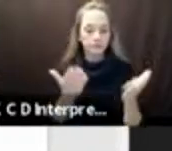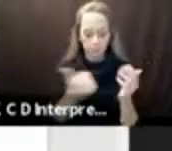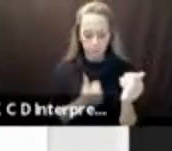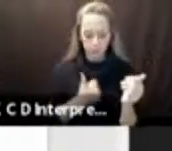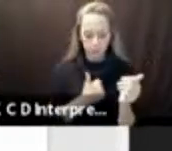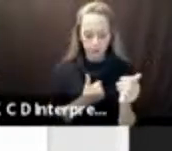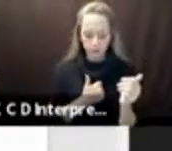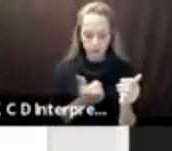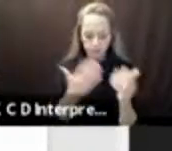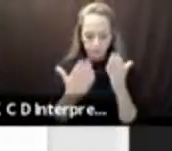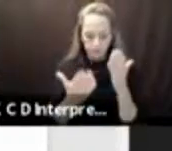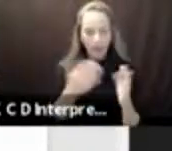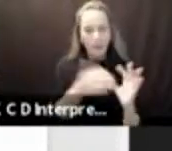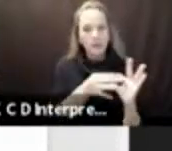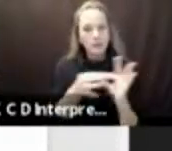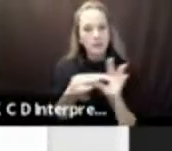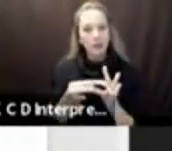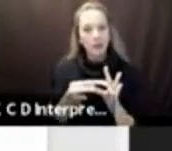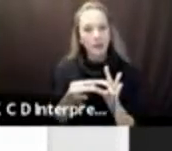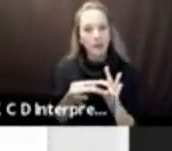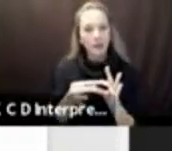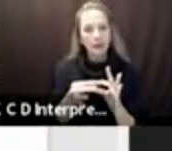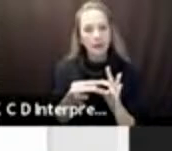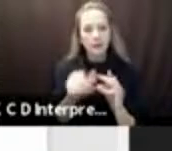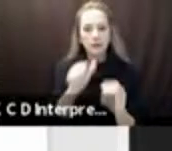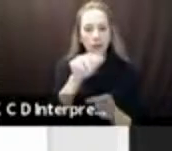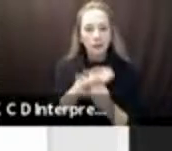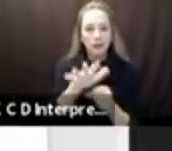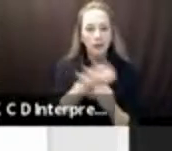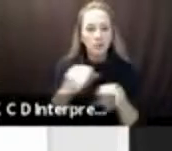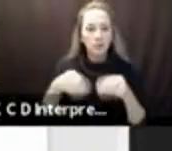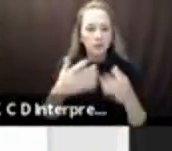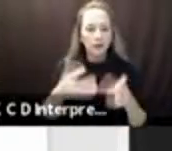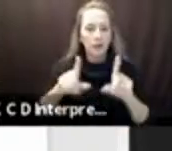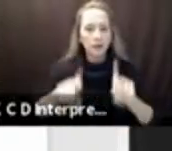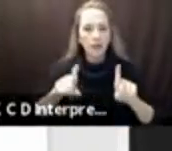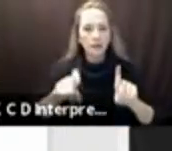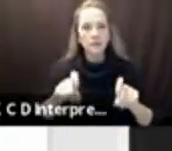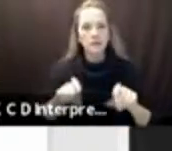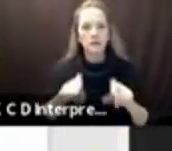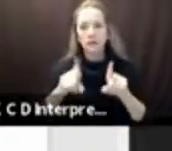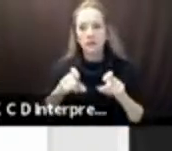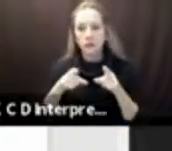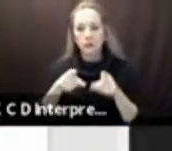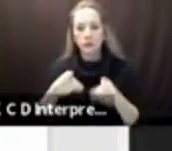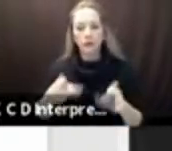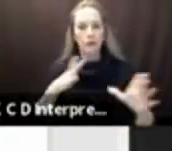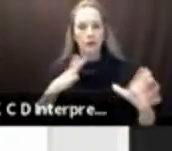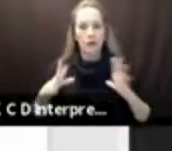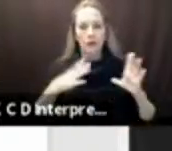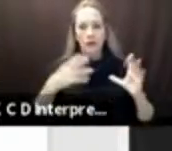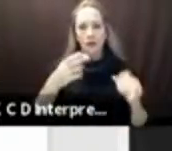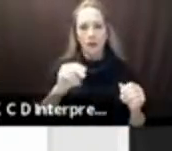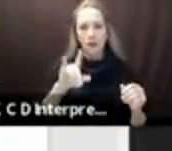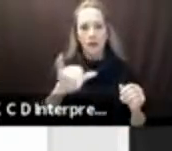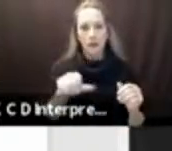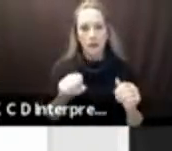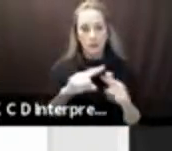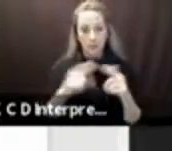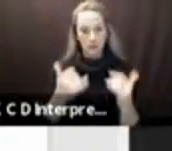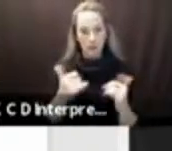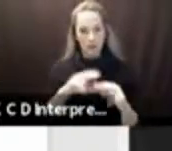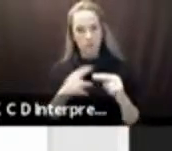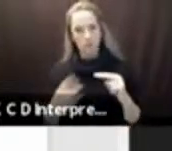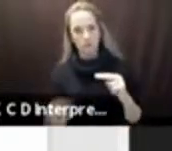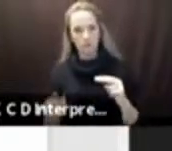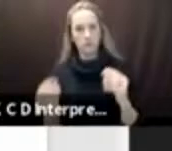that related to the lack of testing or decreased testing around the holidays. But now that it's dropped more, it does